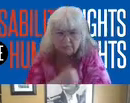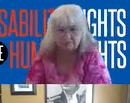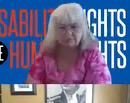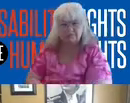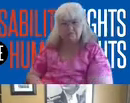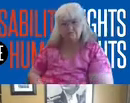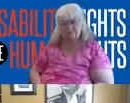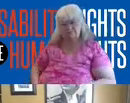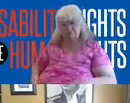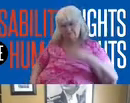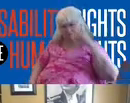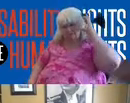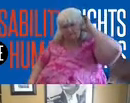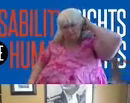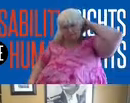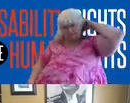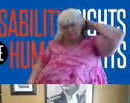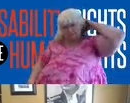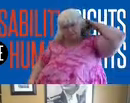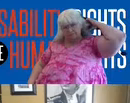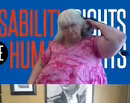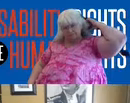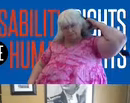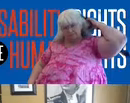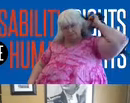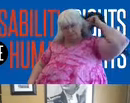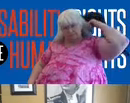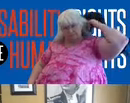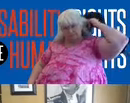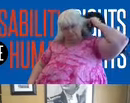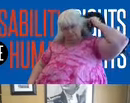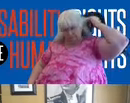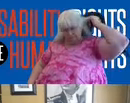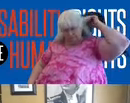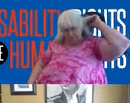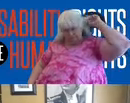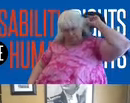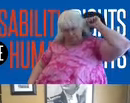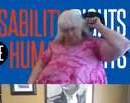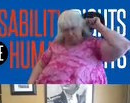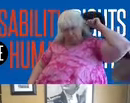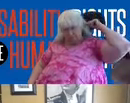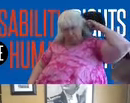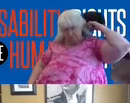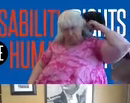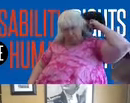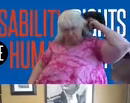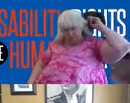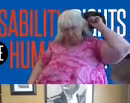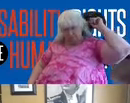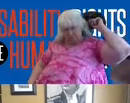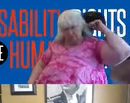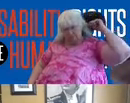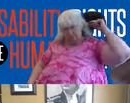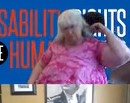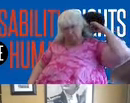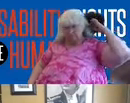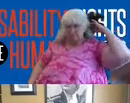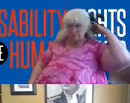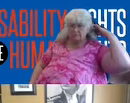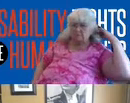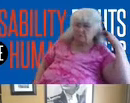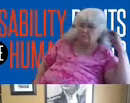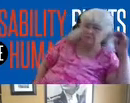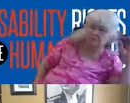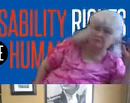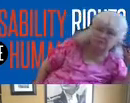the host. Okay. You can record meeting if you're allowed to as a participant. Most